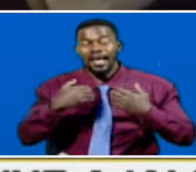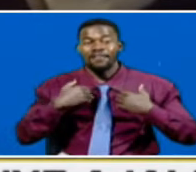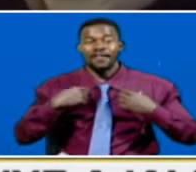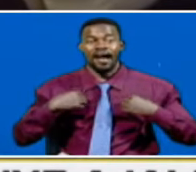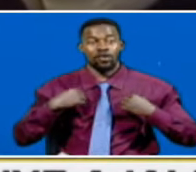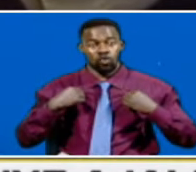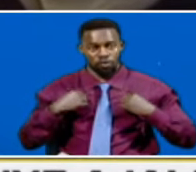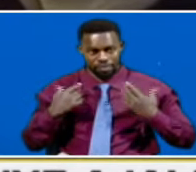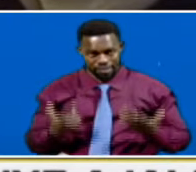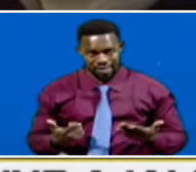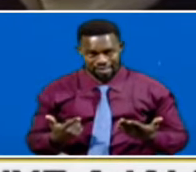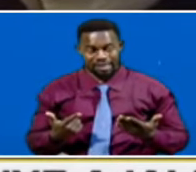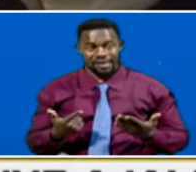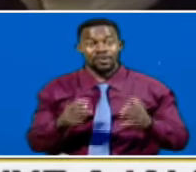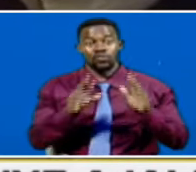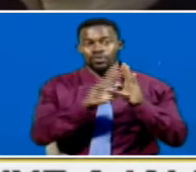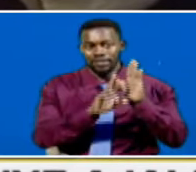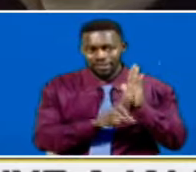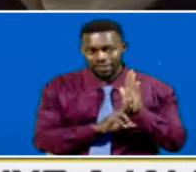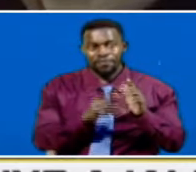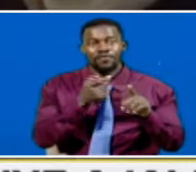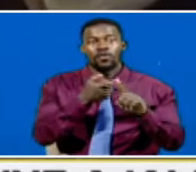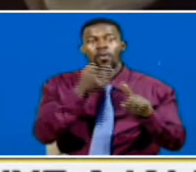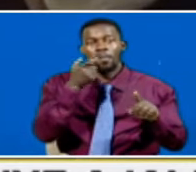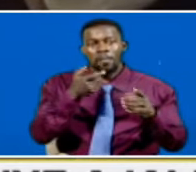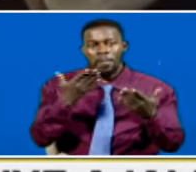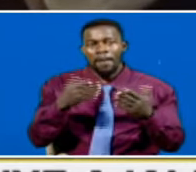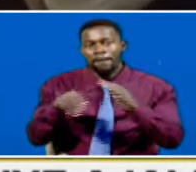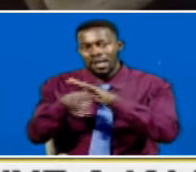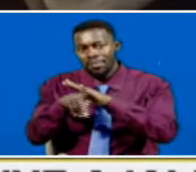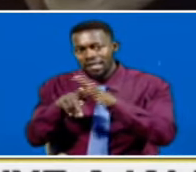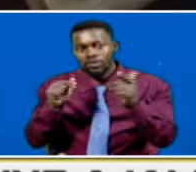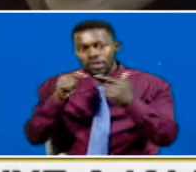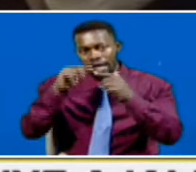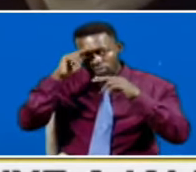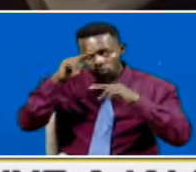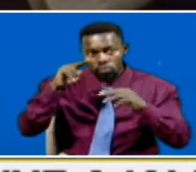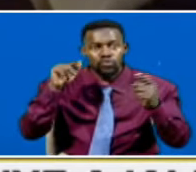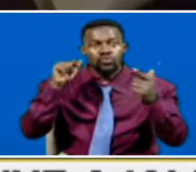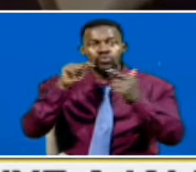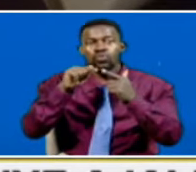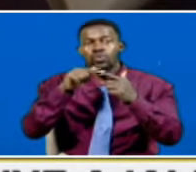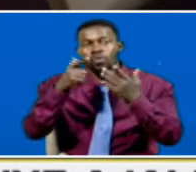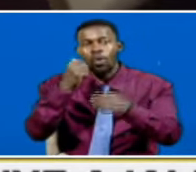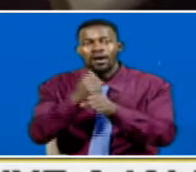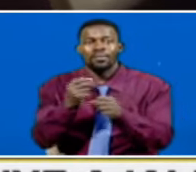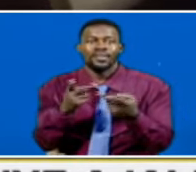must be respected, right from primary school to secondary school to the places they work.